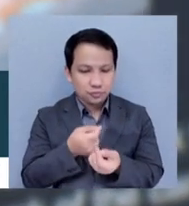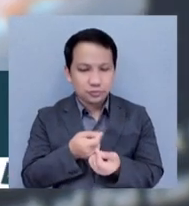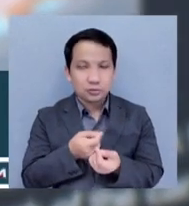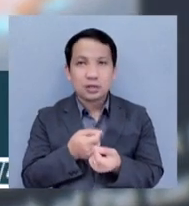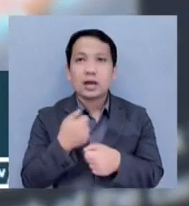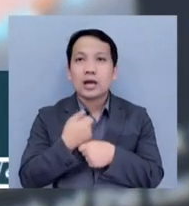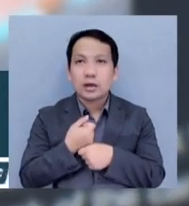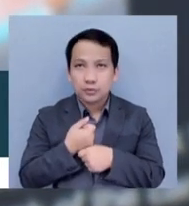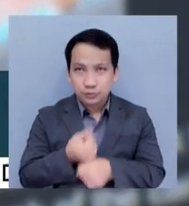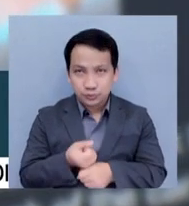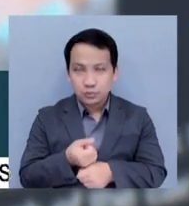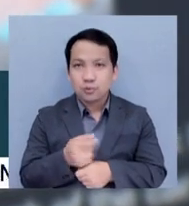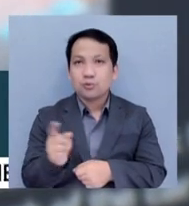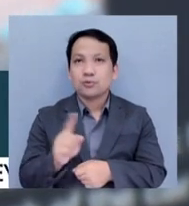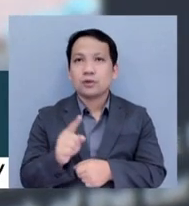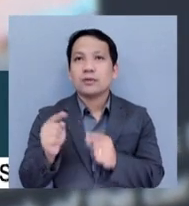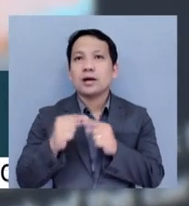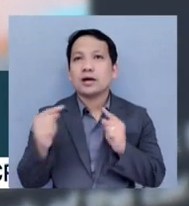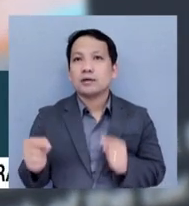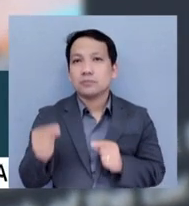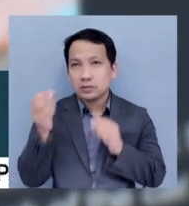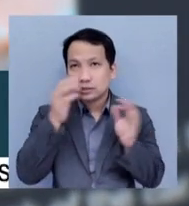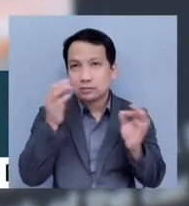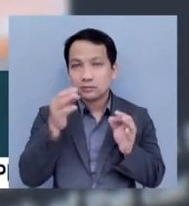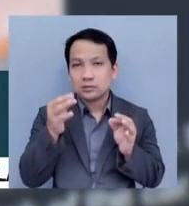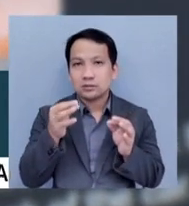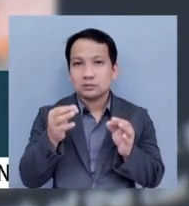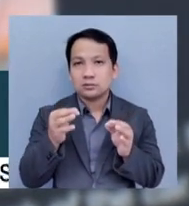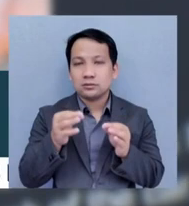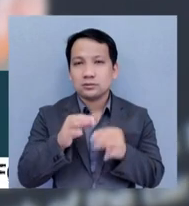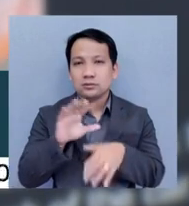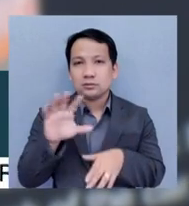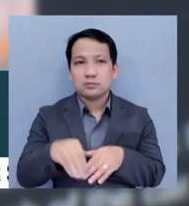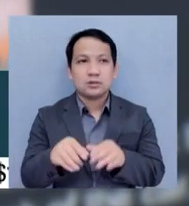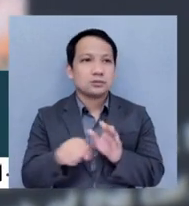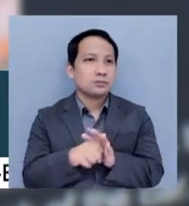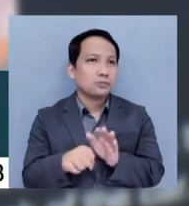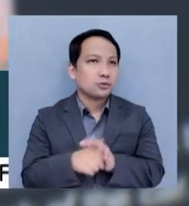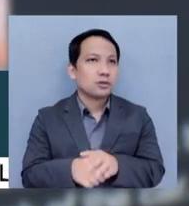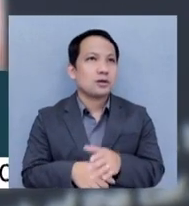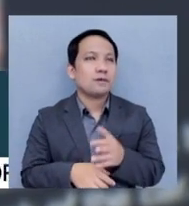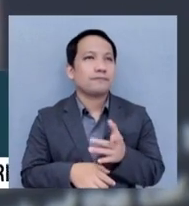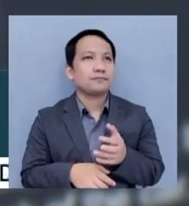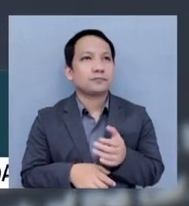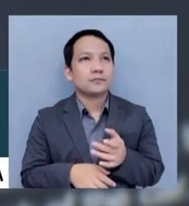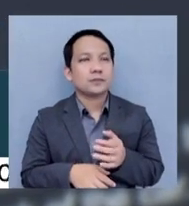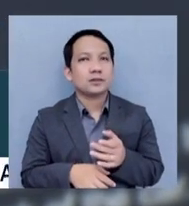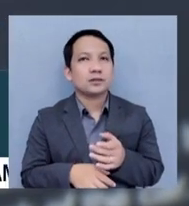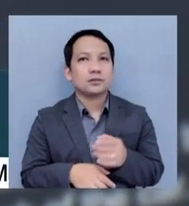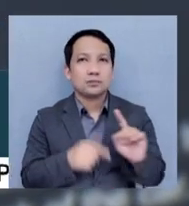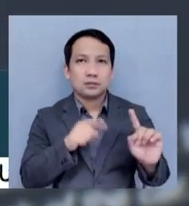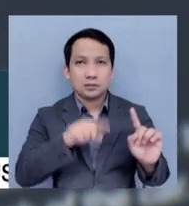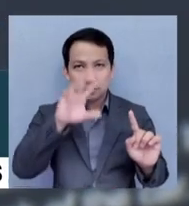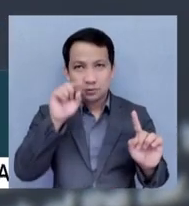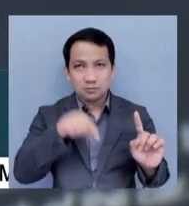with anti-illegal drug accomplishments. For example, meron silang suspect na